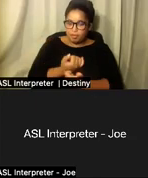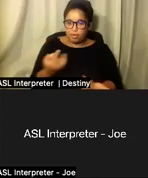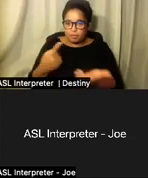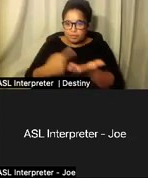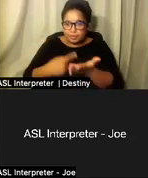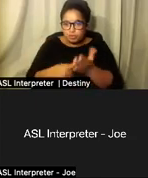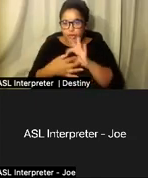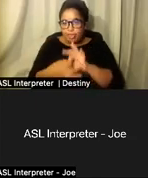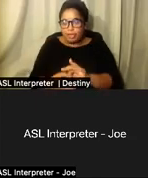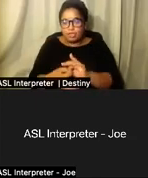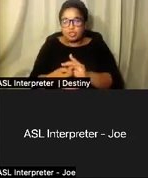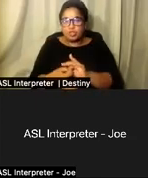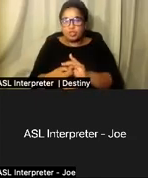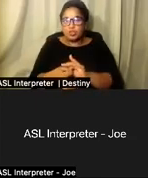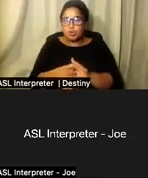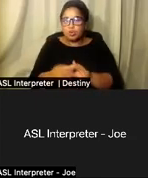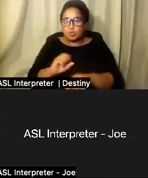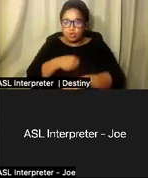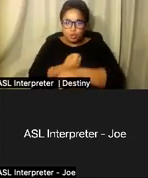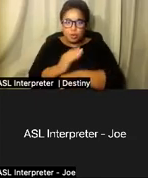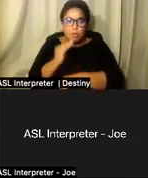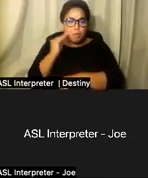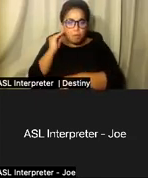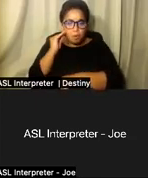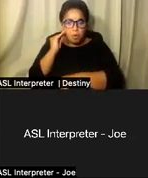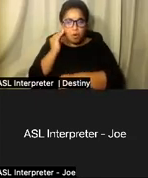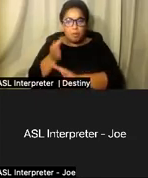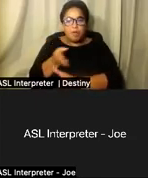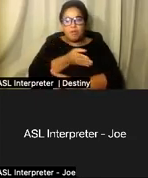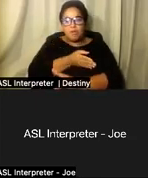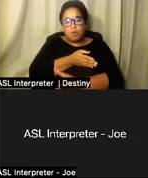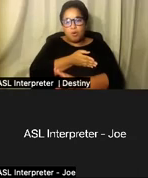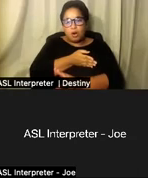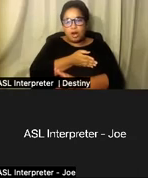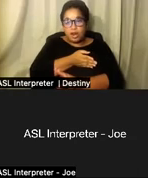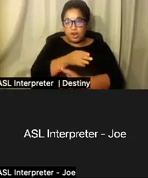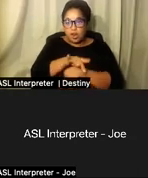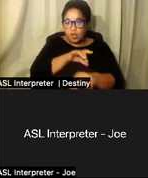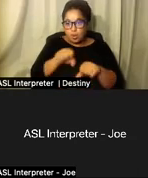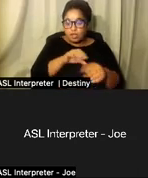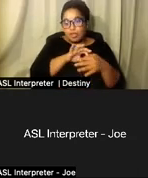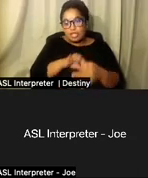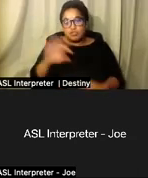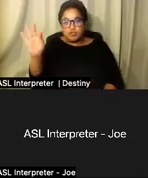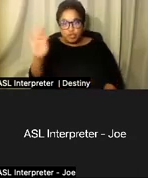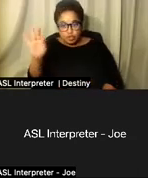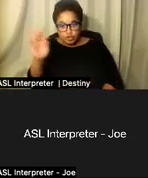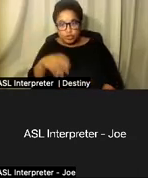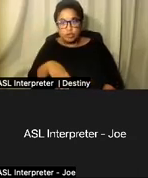to securing your home in advance of an earthquake involves securing furniture. A couple final